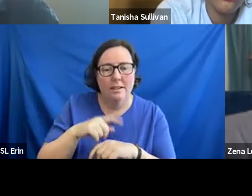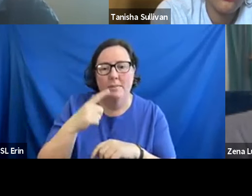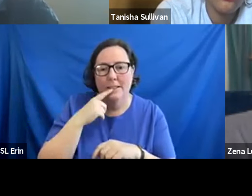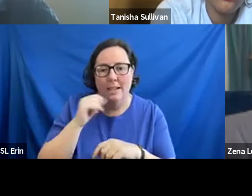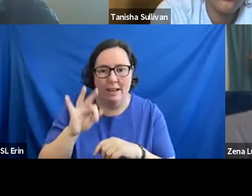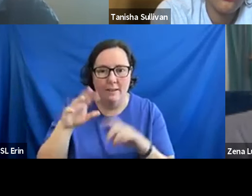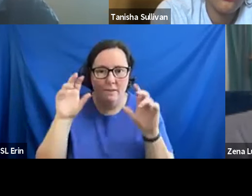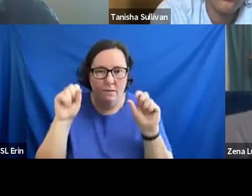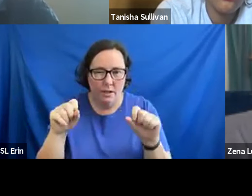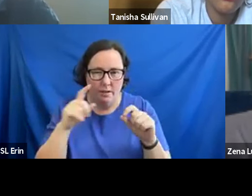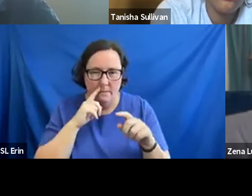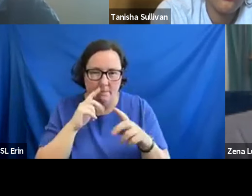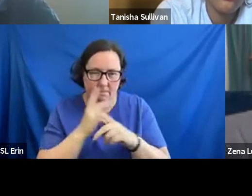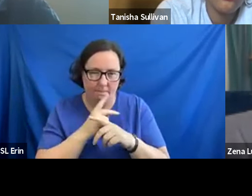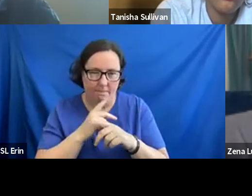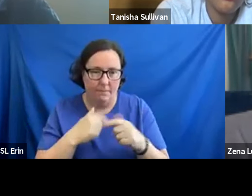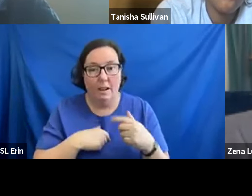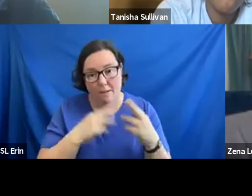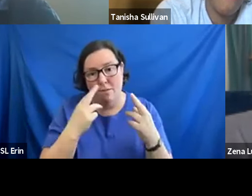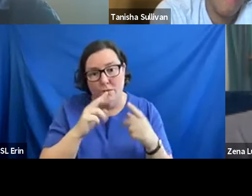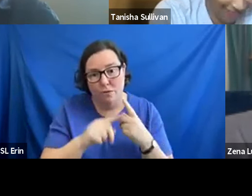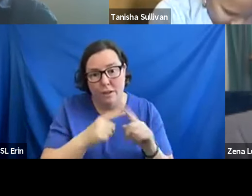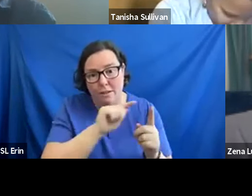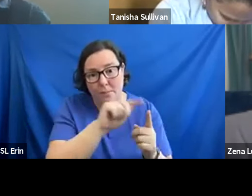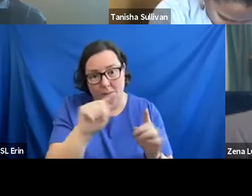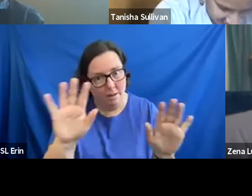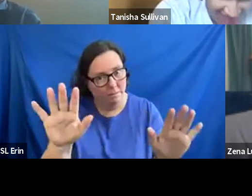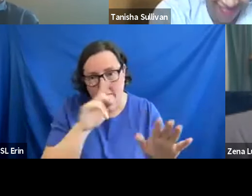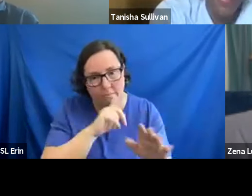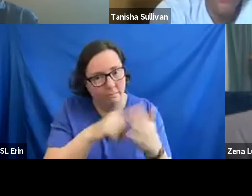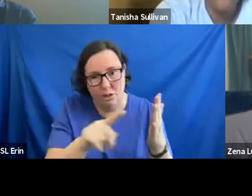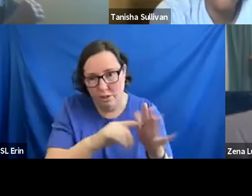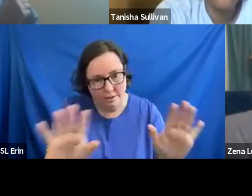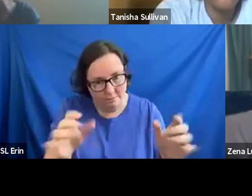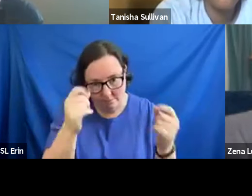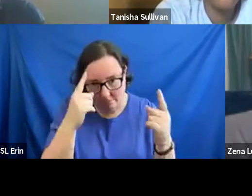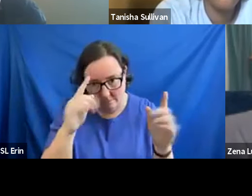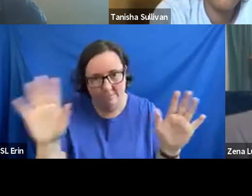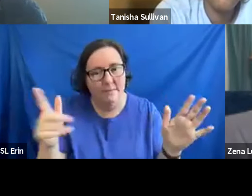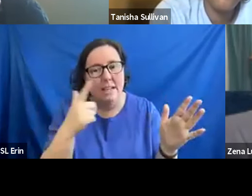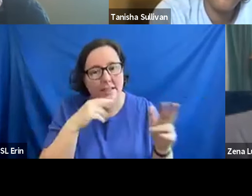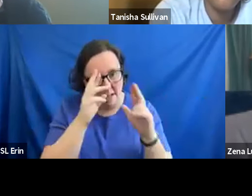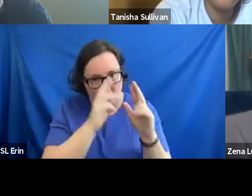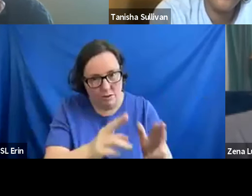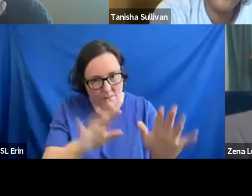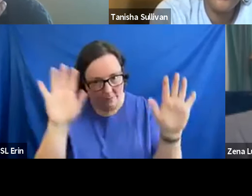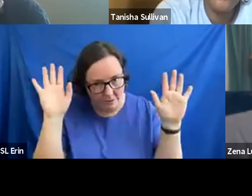make, and I'm friends with these people, so I say it